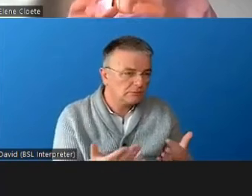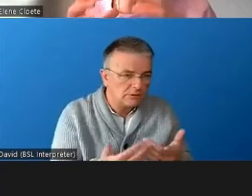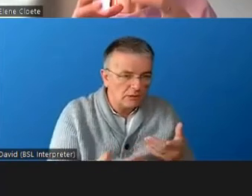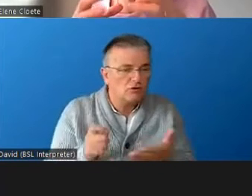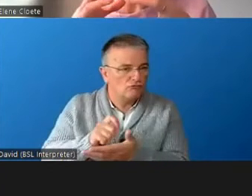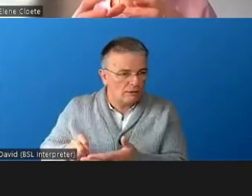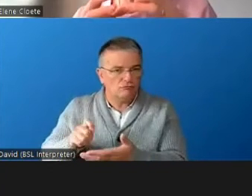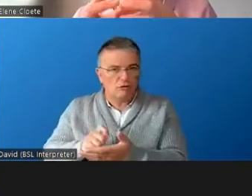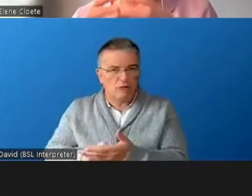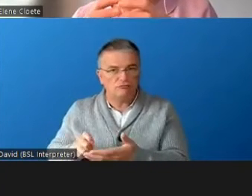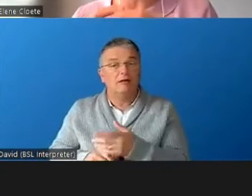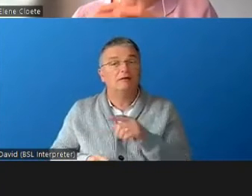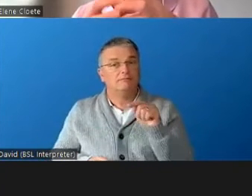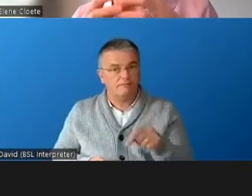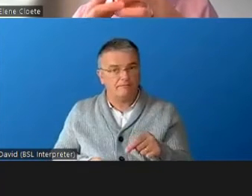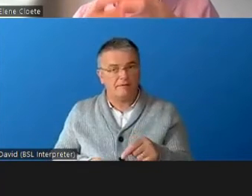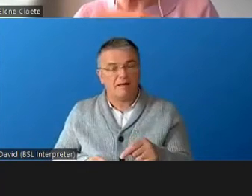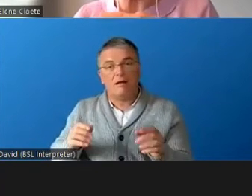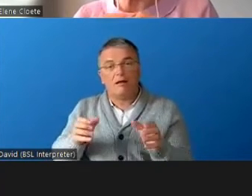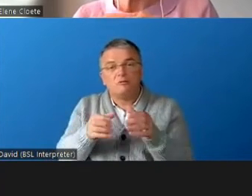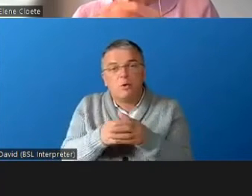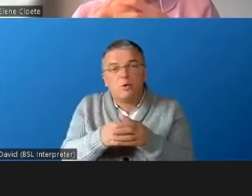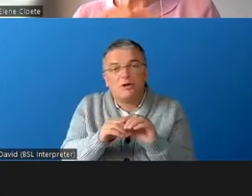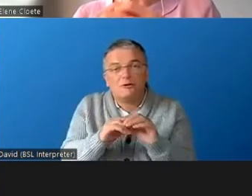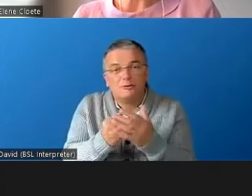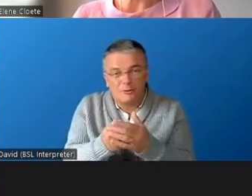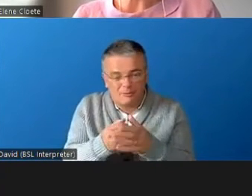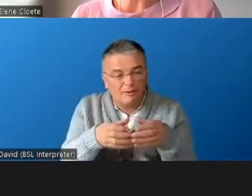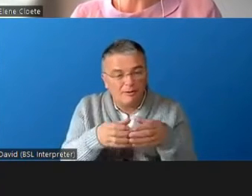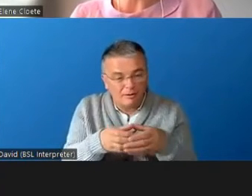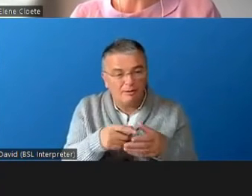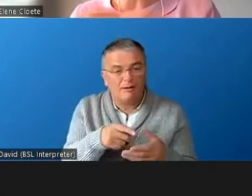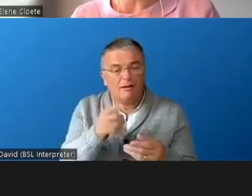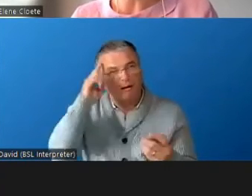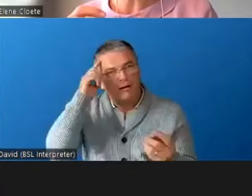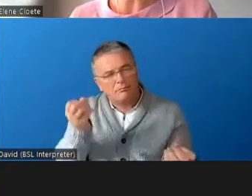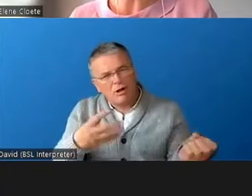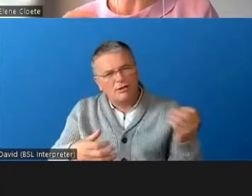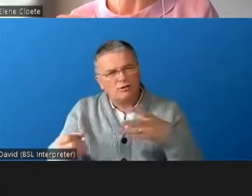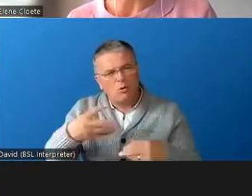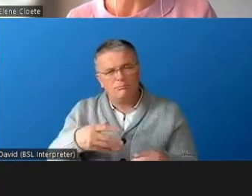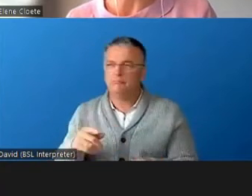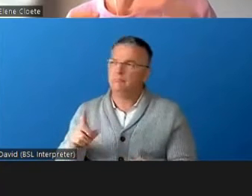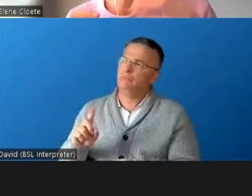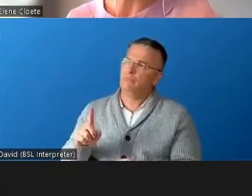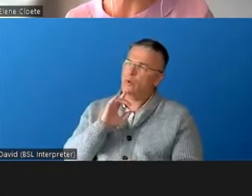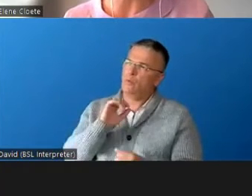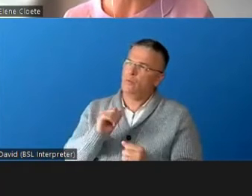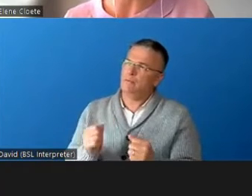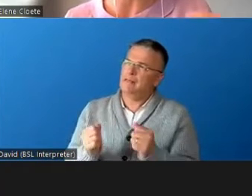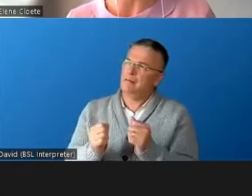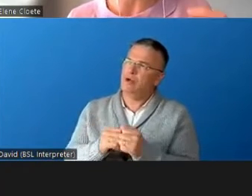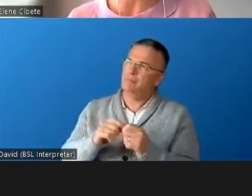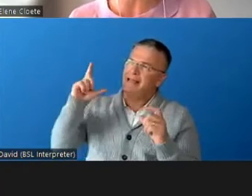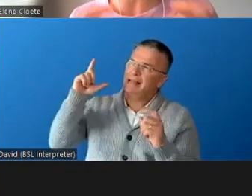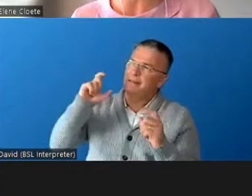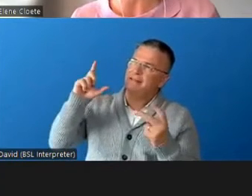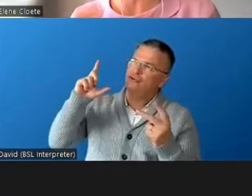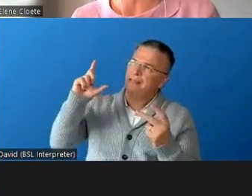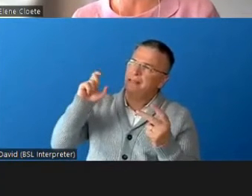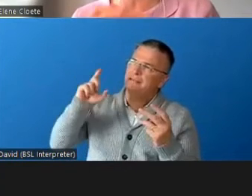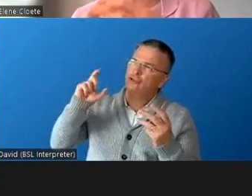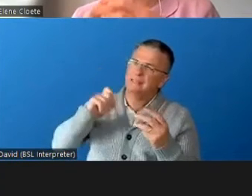And then in their small focus group setting, they brainstormed what would be appropriate images that